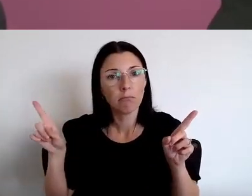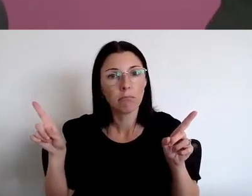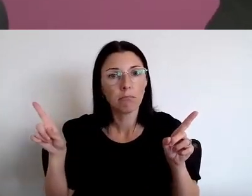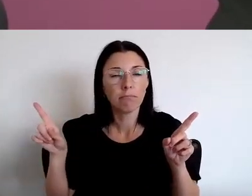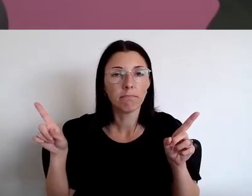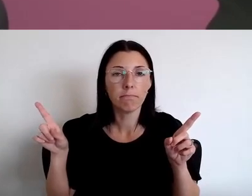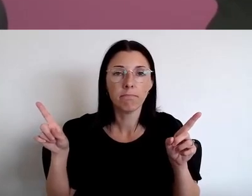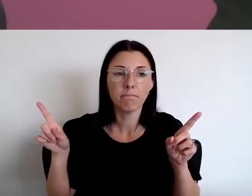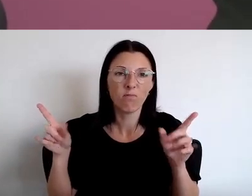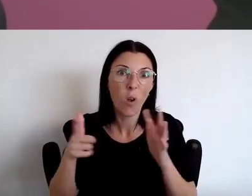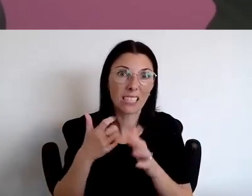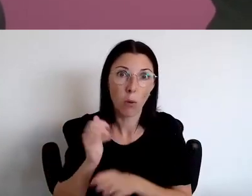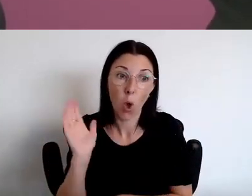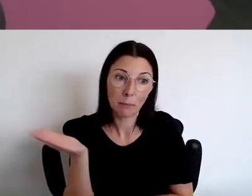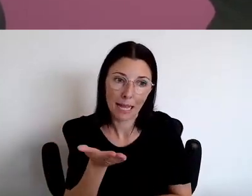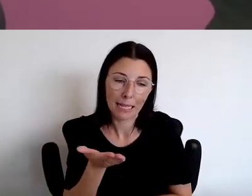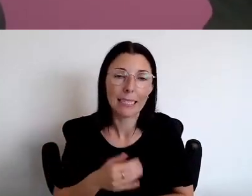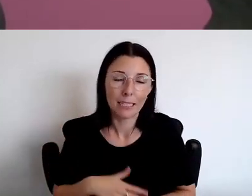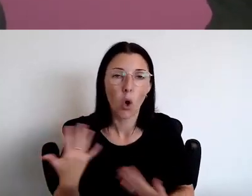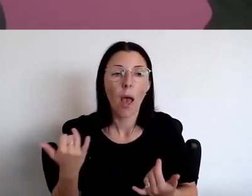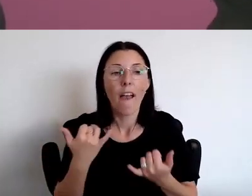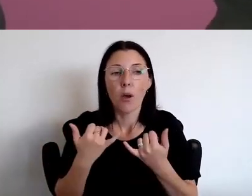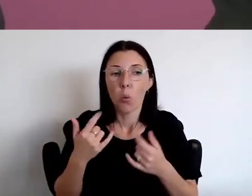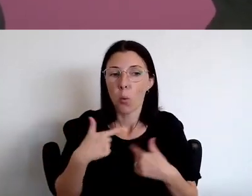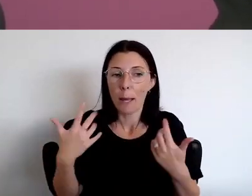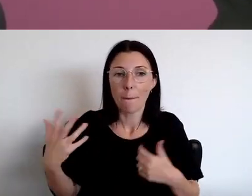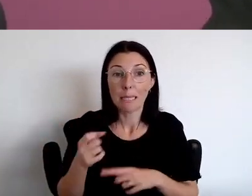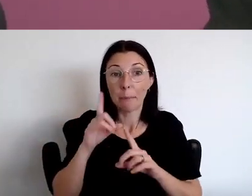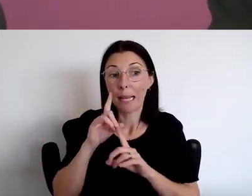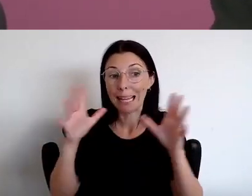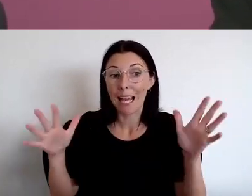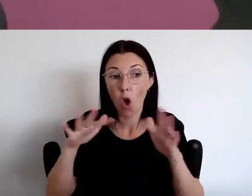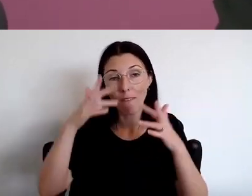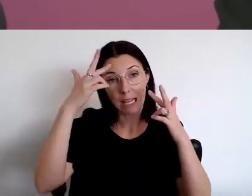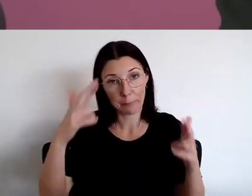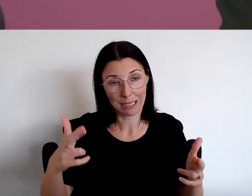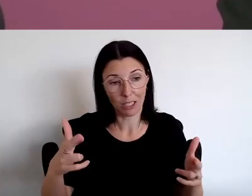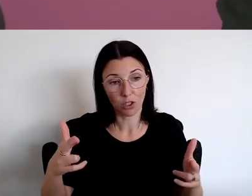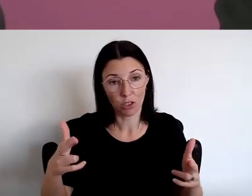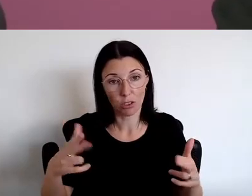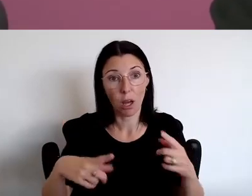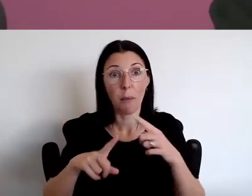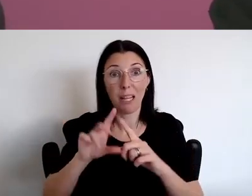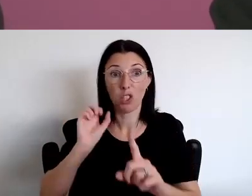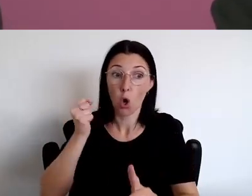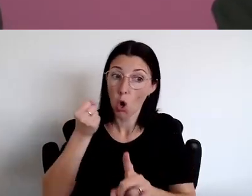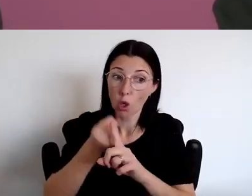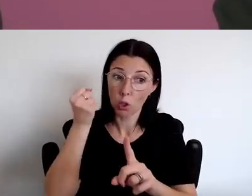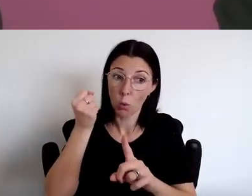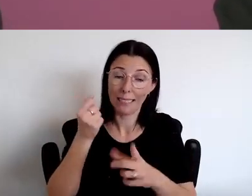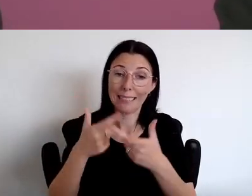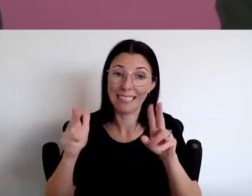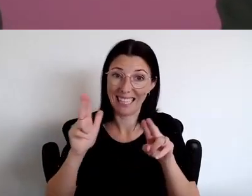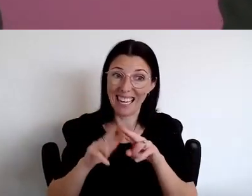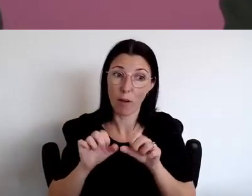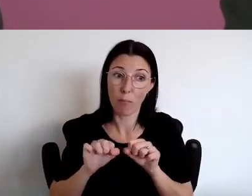work. So being very clear about expectations, values of the organisation and consequences for breaching